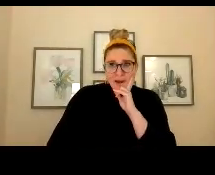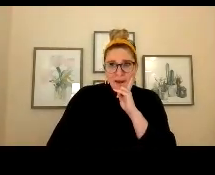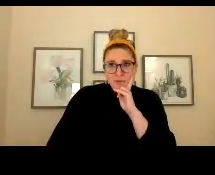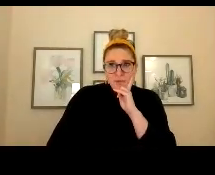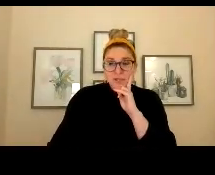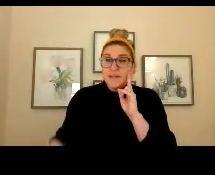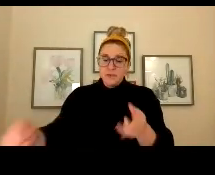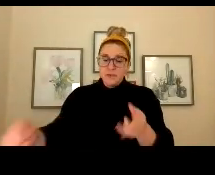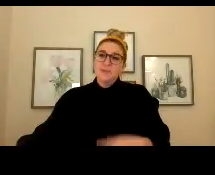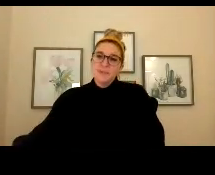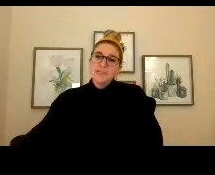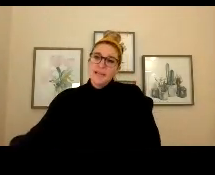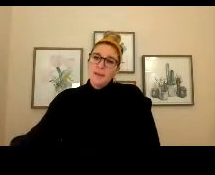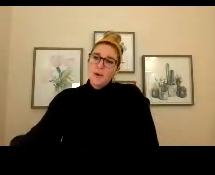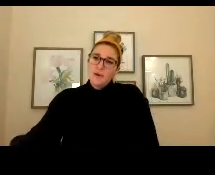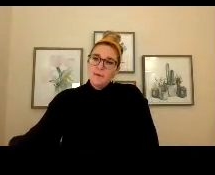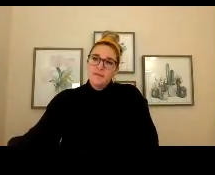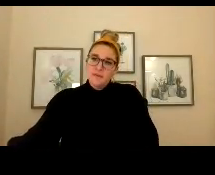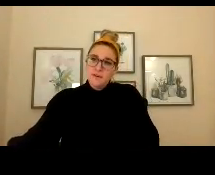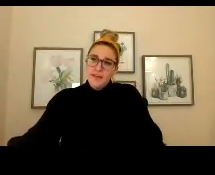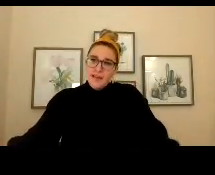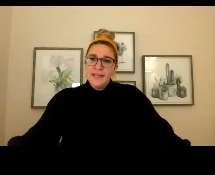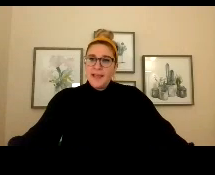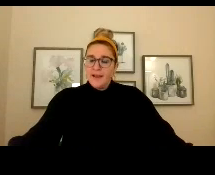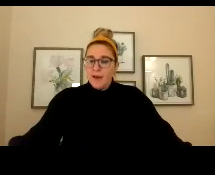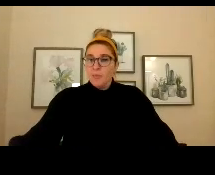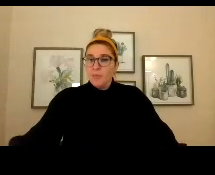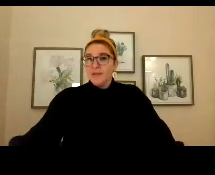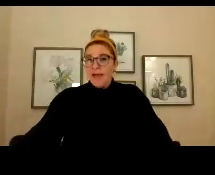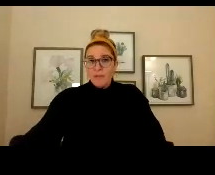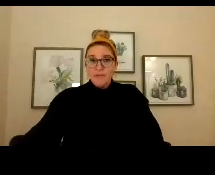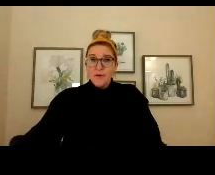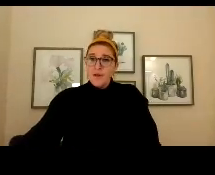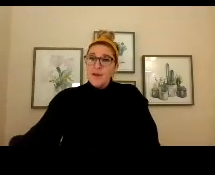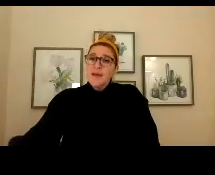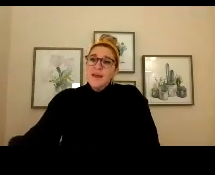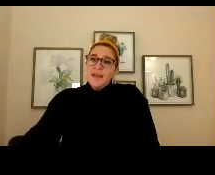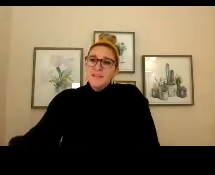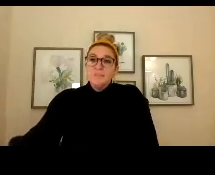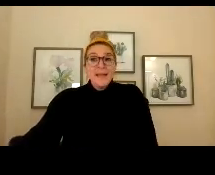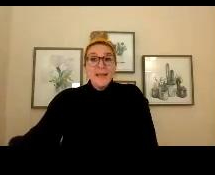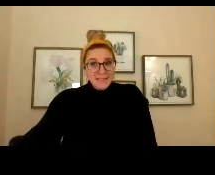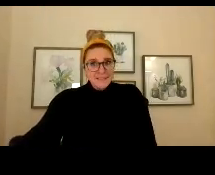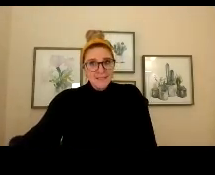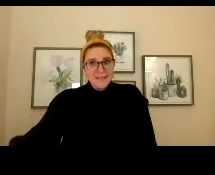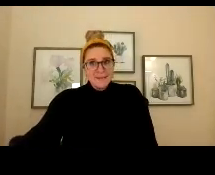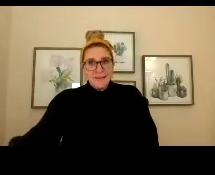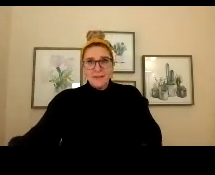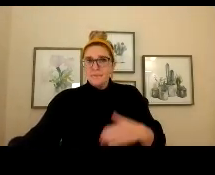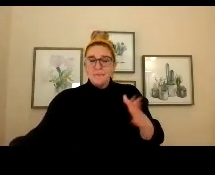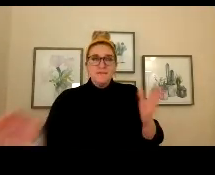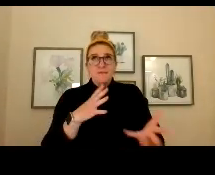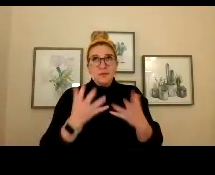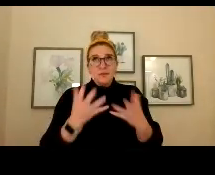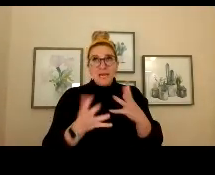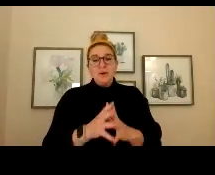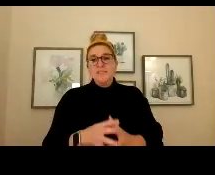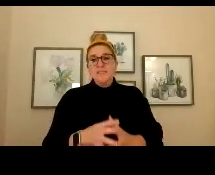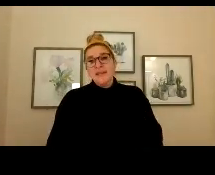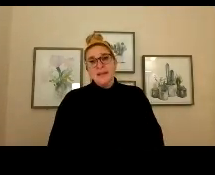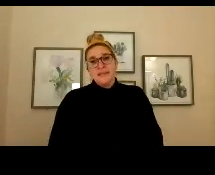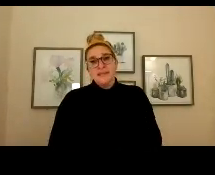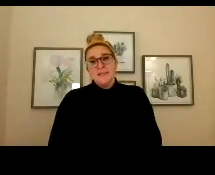that. I'm sure that those resources that I put for the ADA would be helpful. And my guess is that like full-time